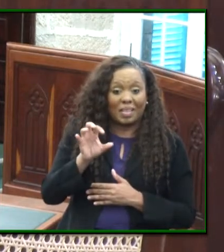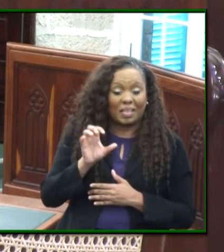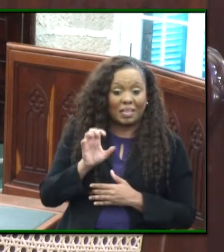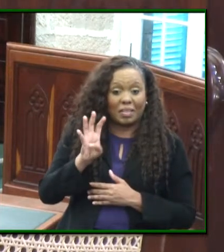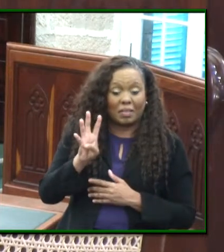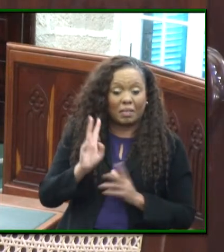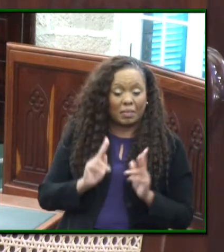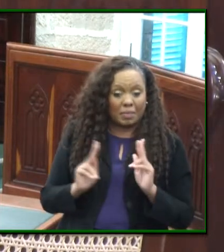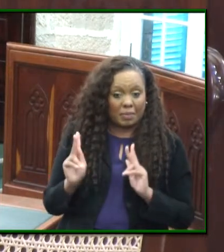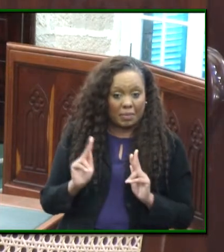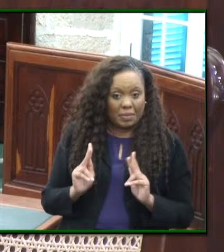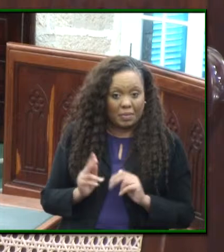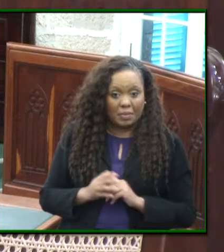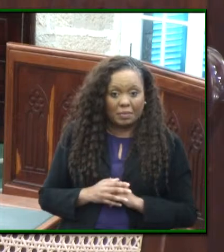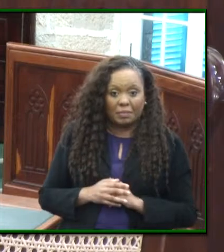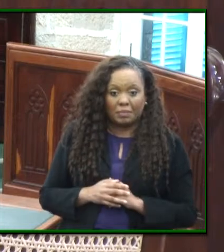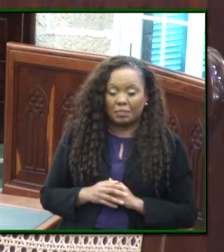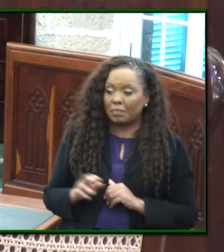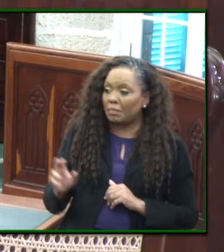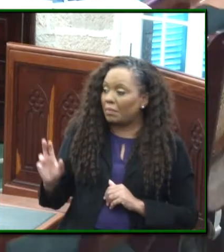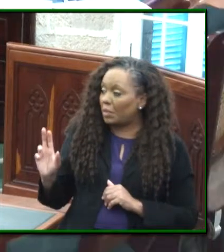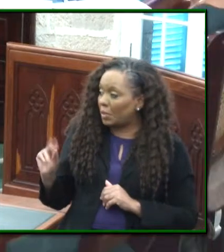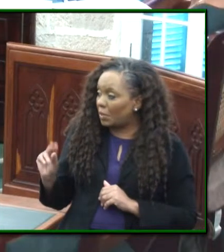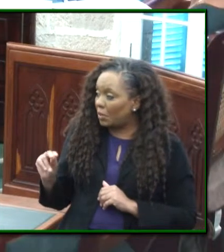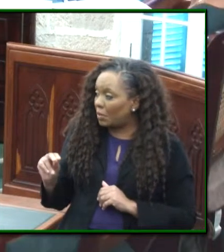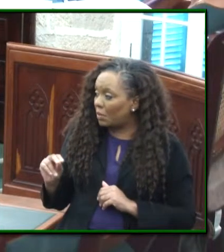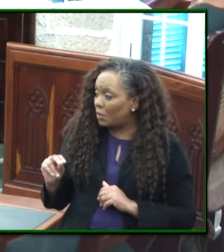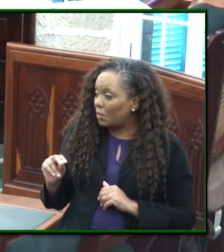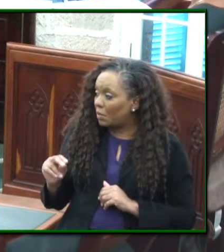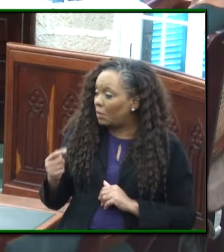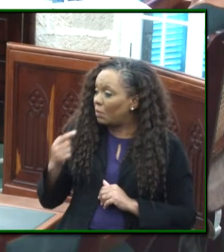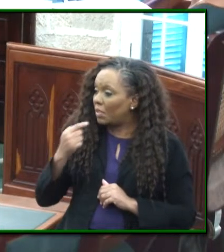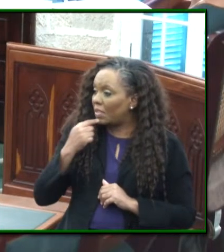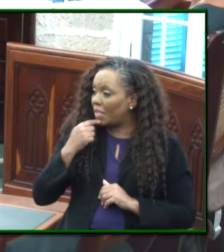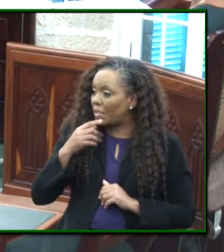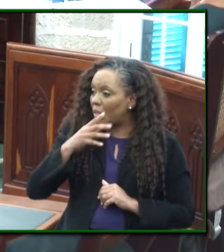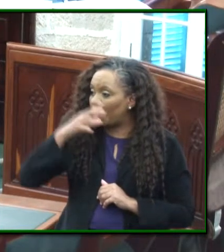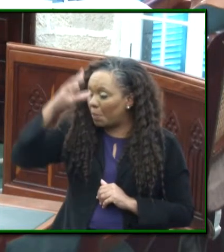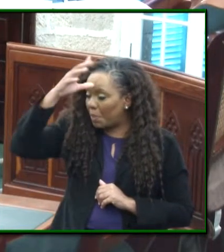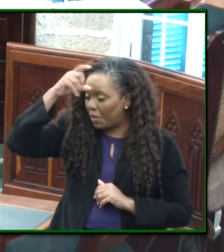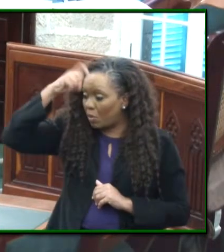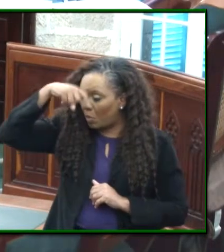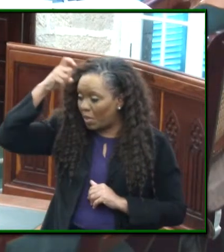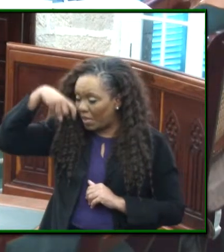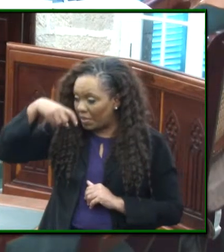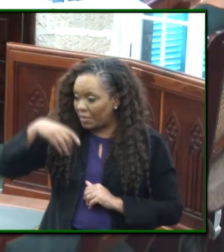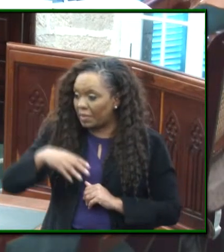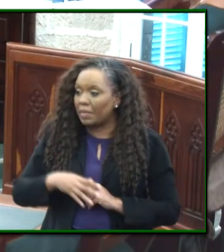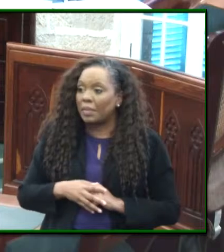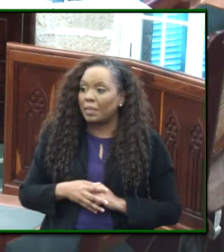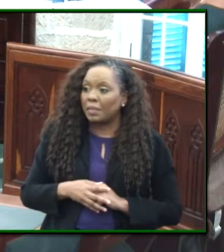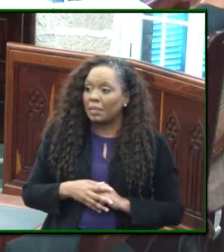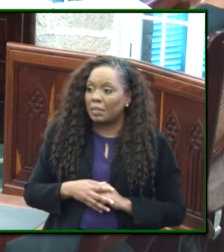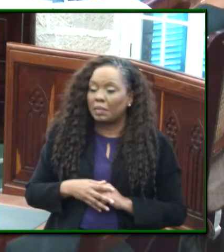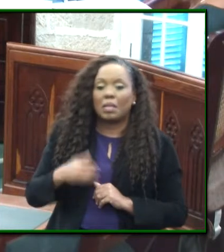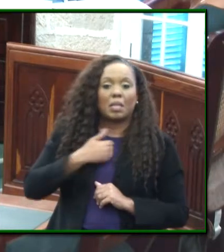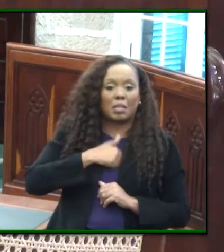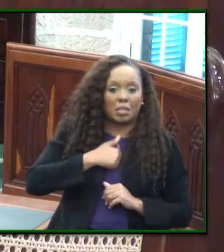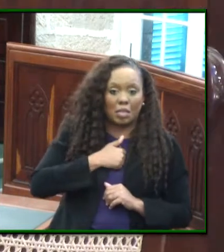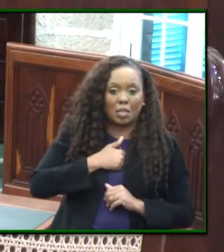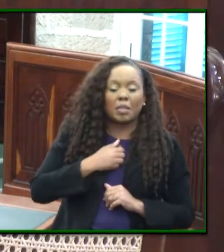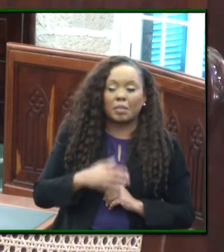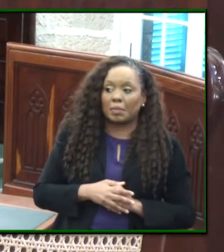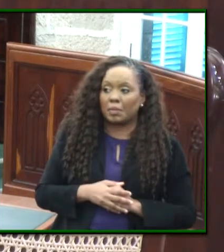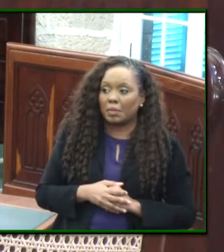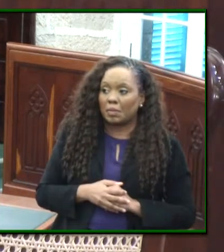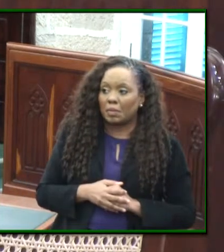1,904 persons. No, sir. He said Parentwise, not Startwise. Parentwise, I beg your pardon.